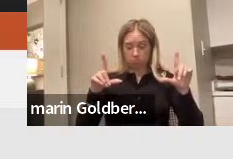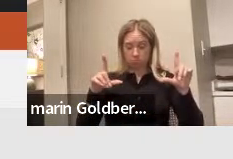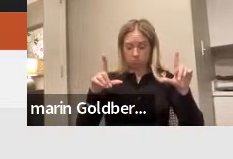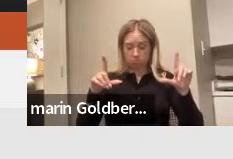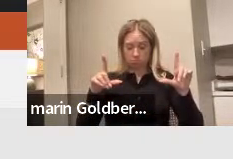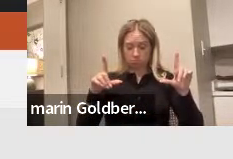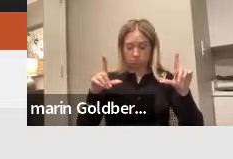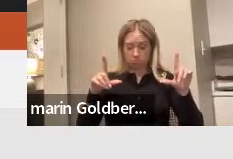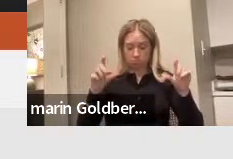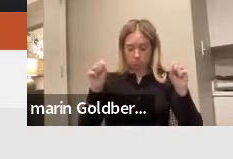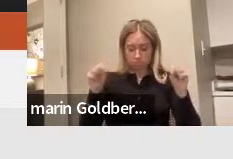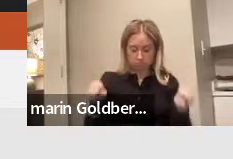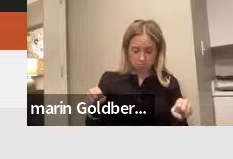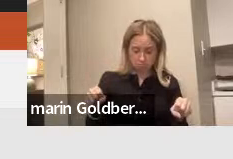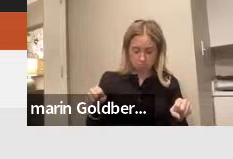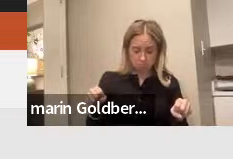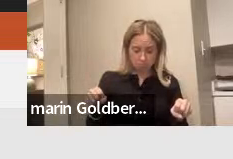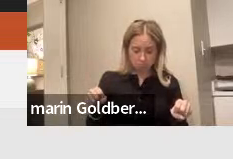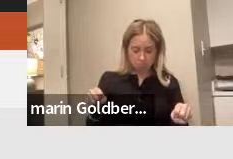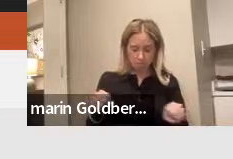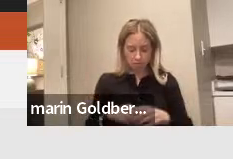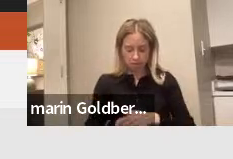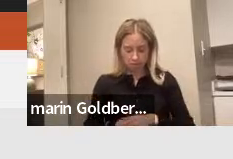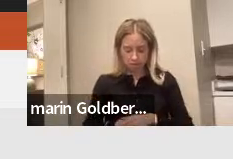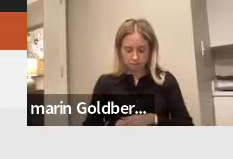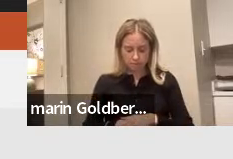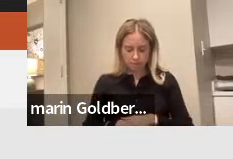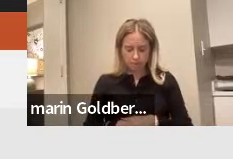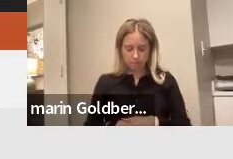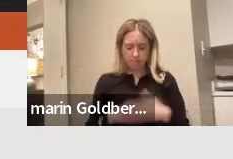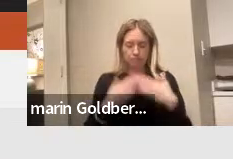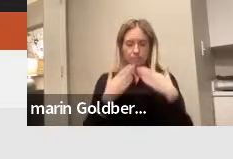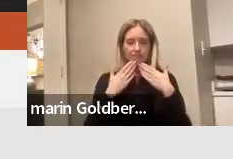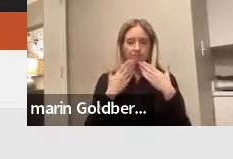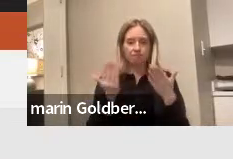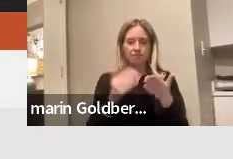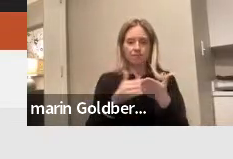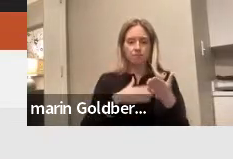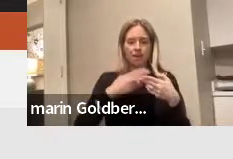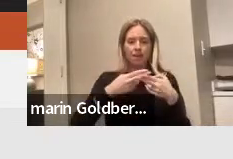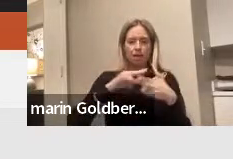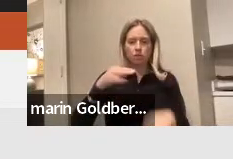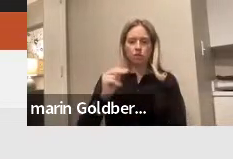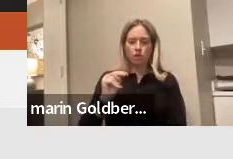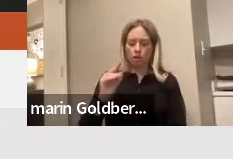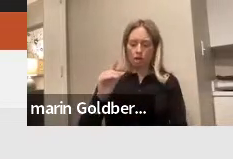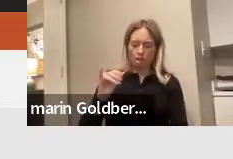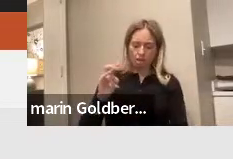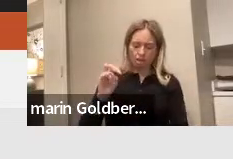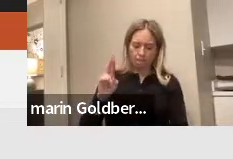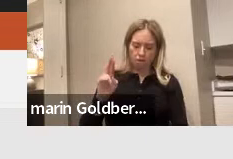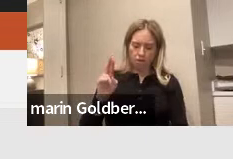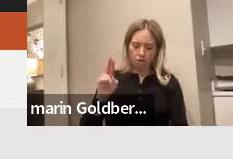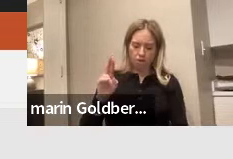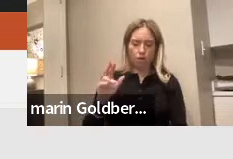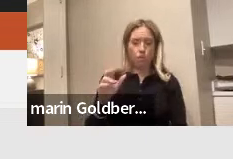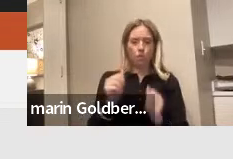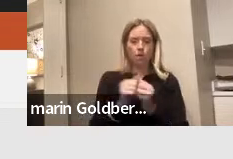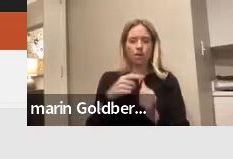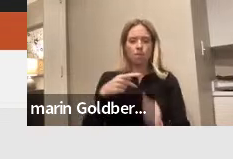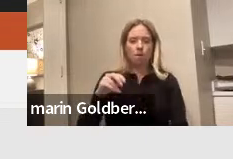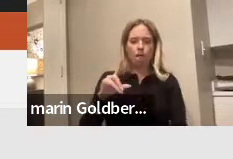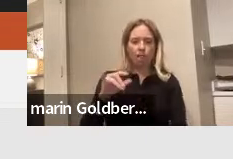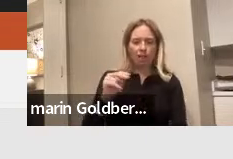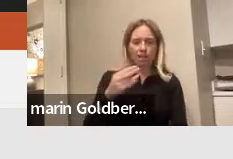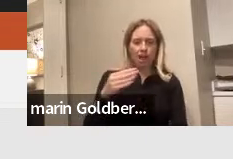Okay. Yes. I am seeing some nods. Thank you. So again, my name is John Oliver, here with the law firm of Holland and Knight on behalf of